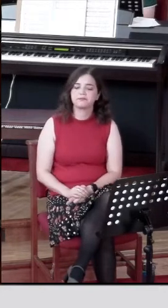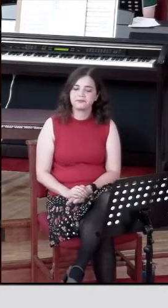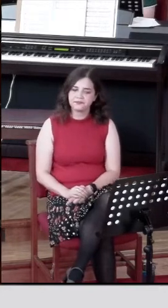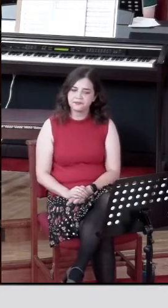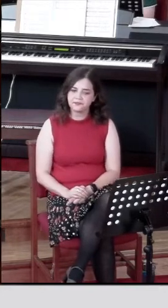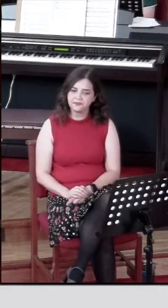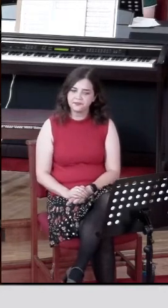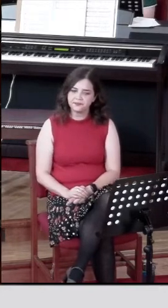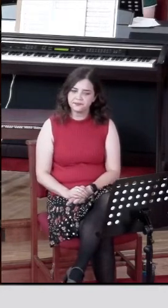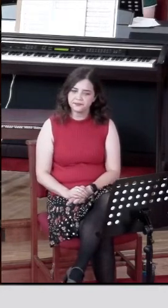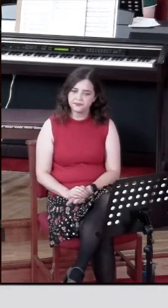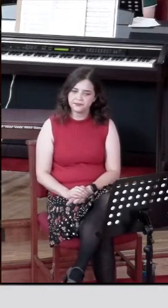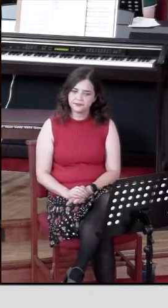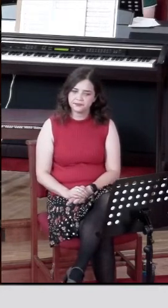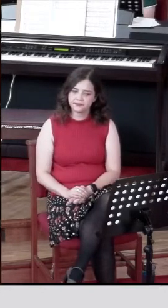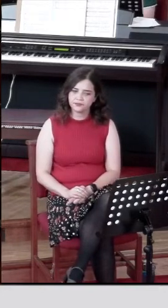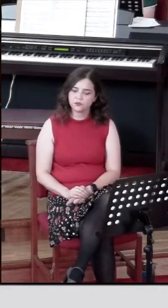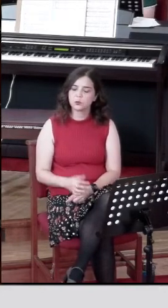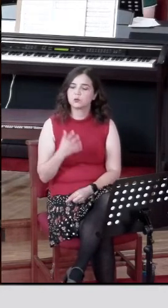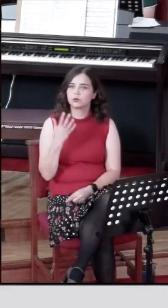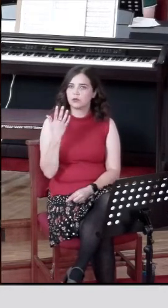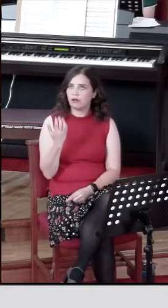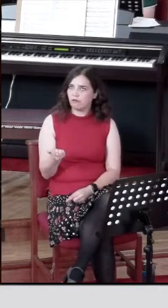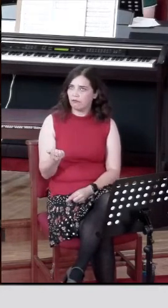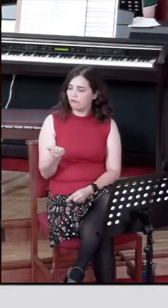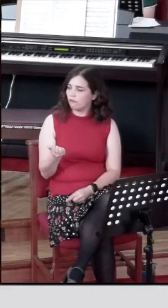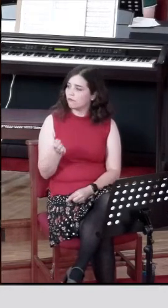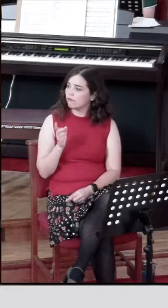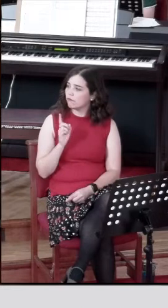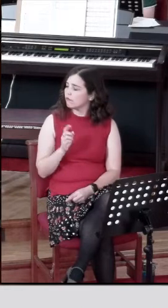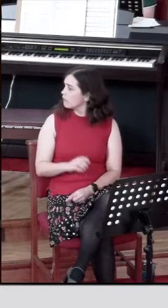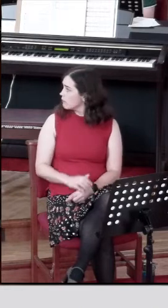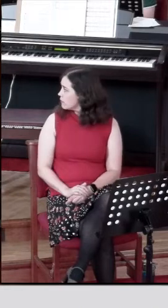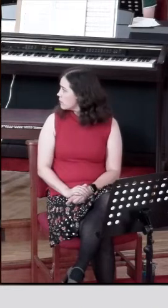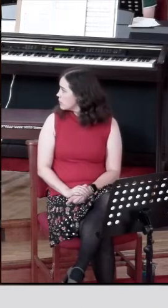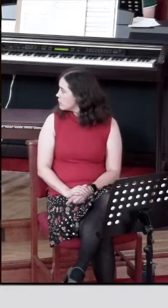Okay. Here we have...